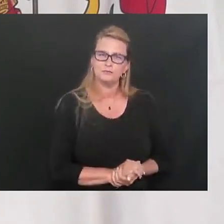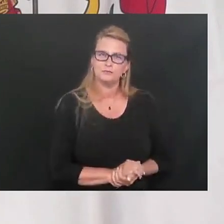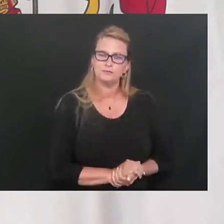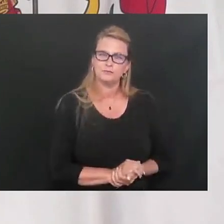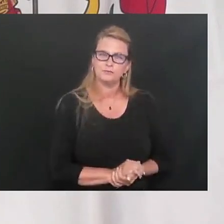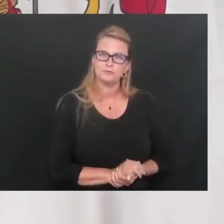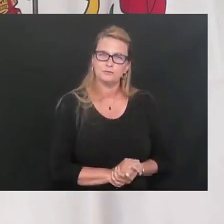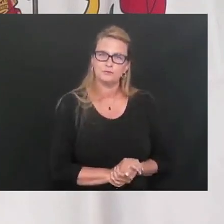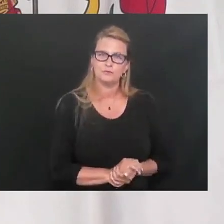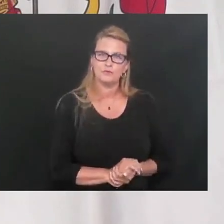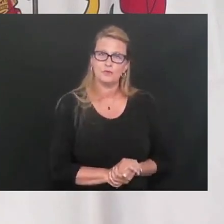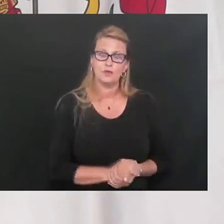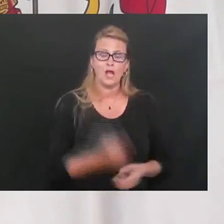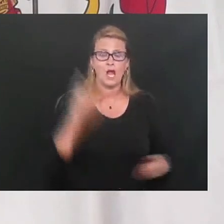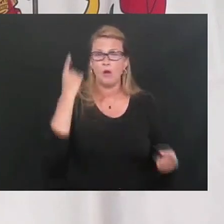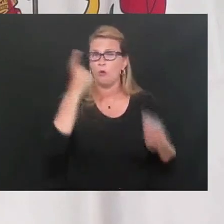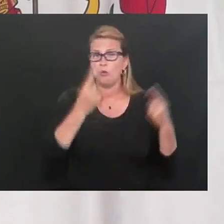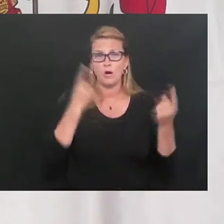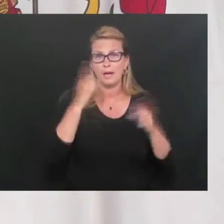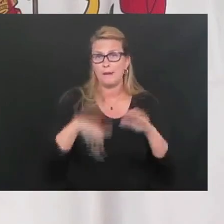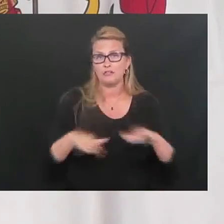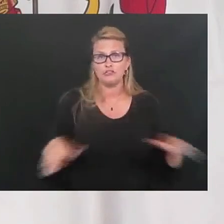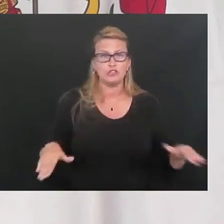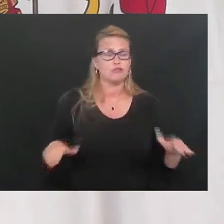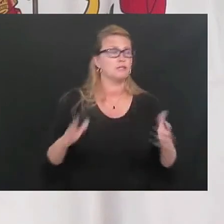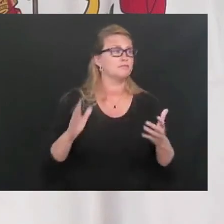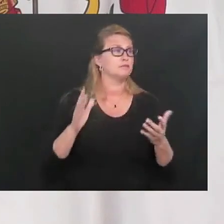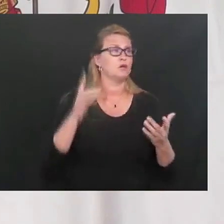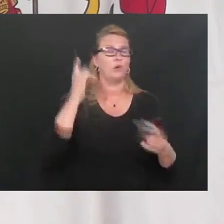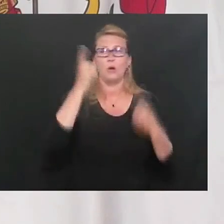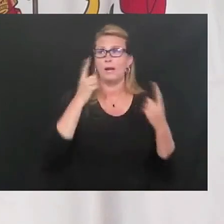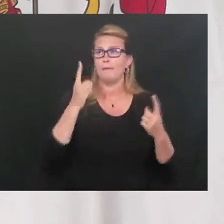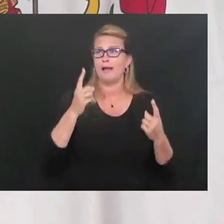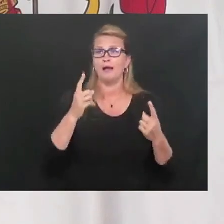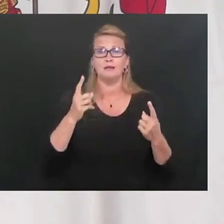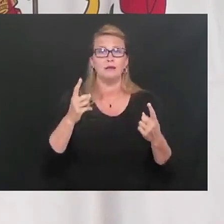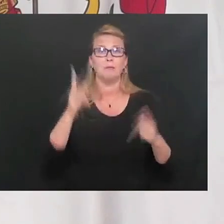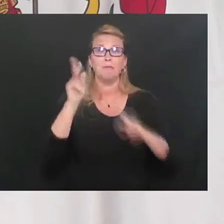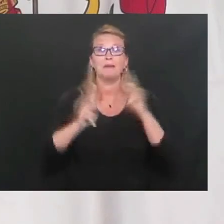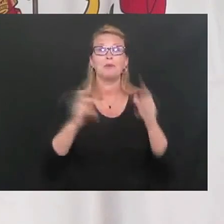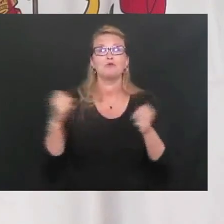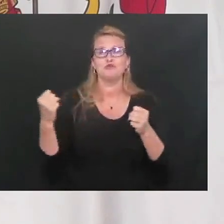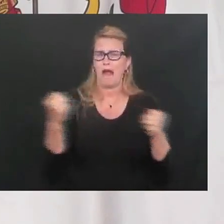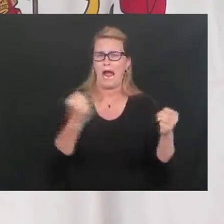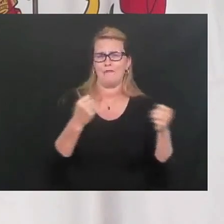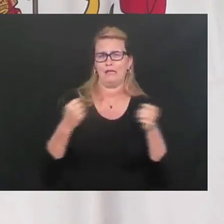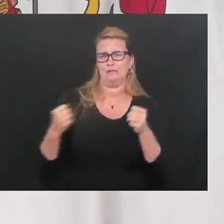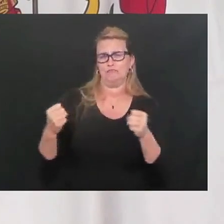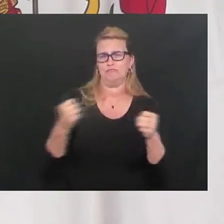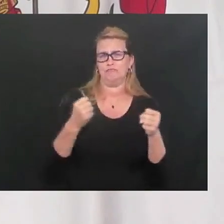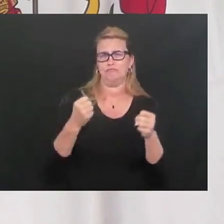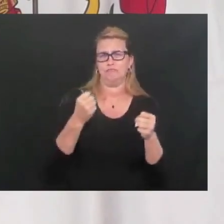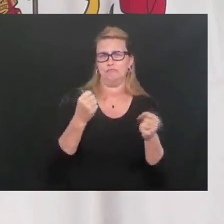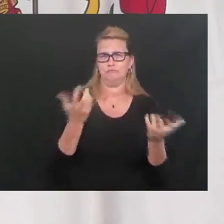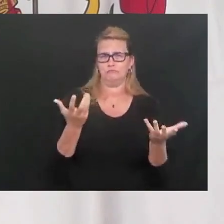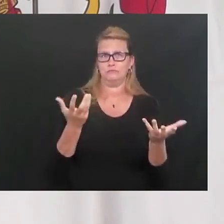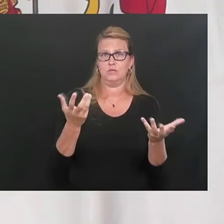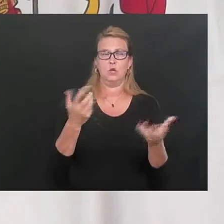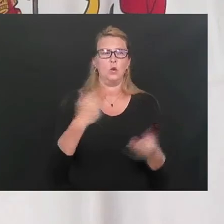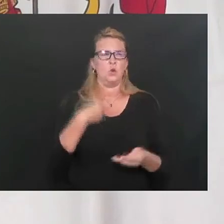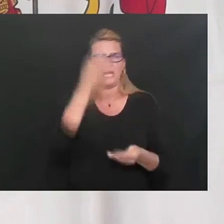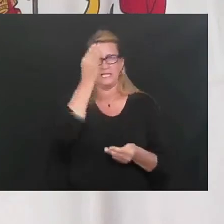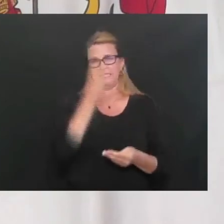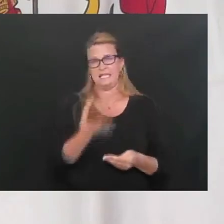Look, we worry about our kids, or we worry about whomever driving. You know, we tell